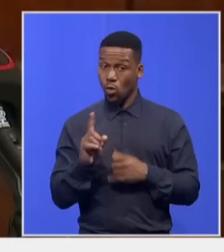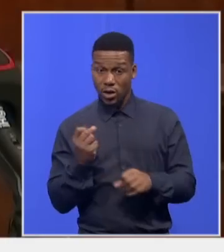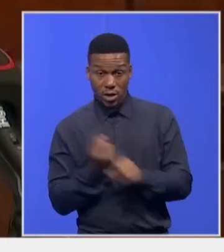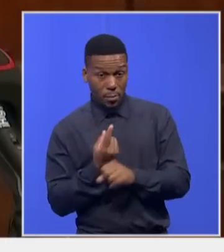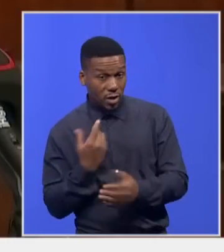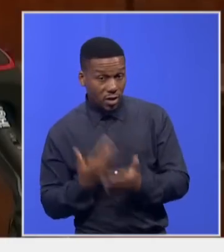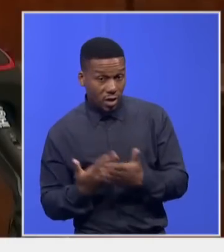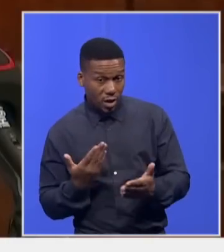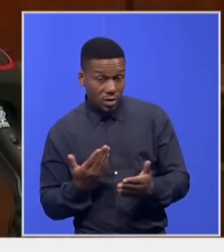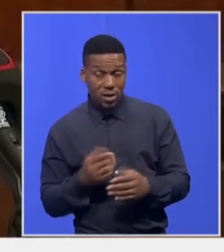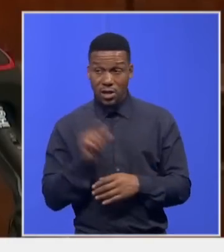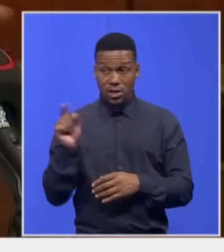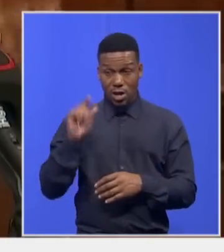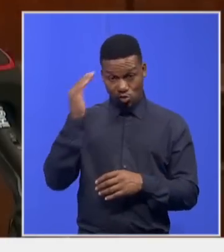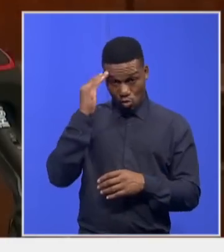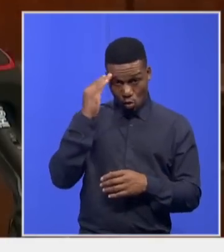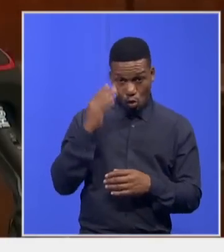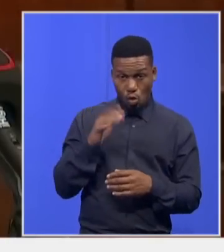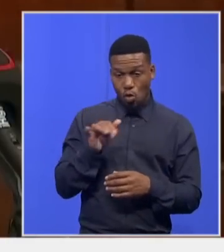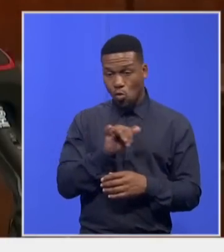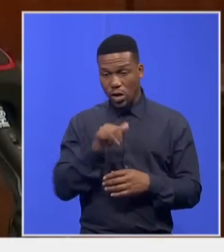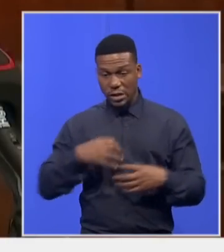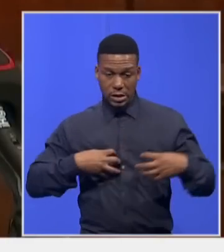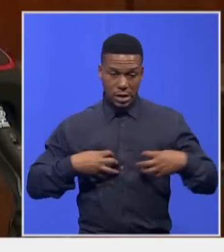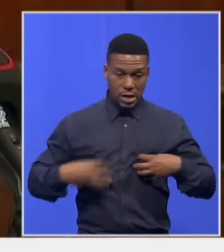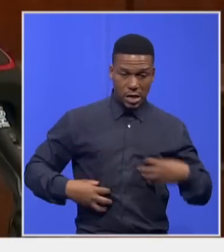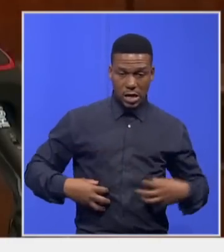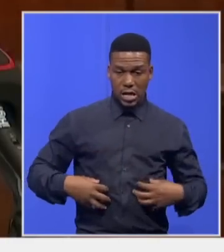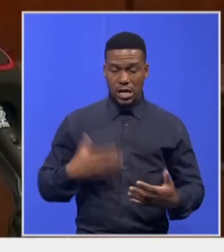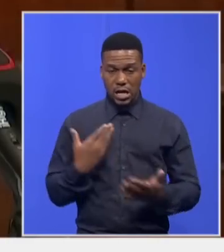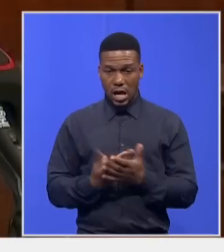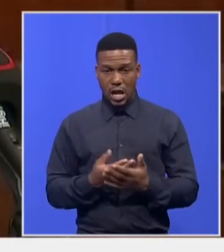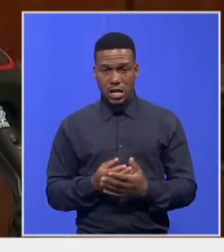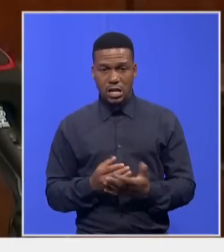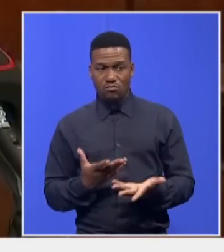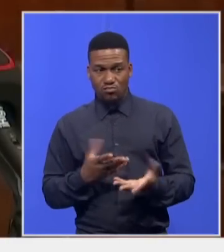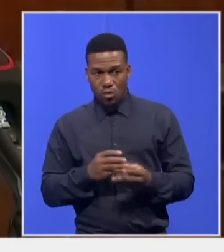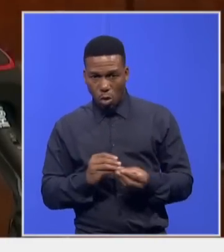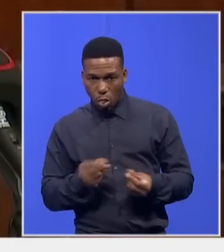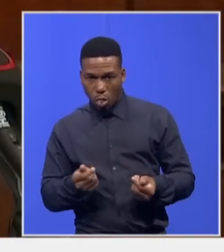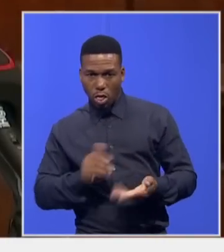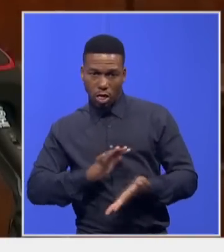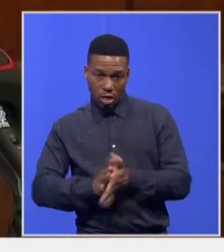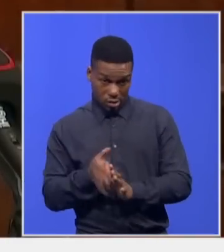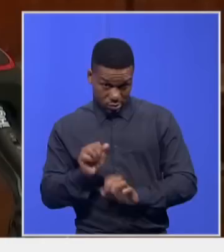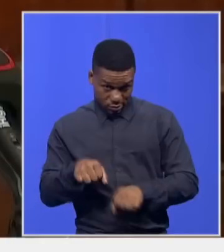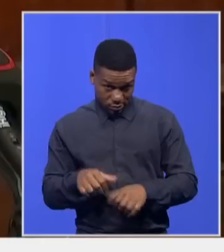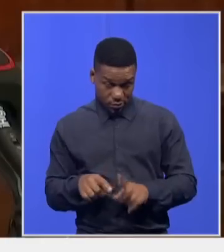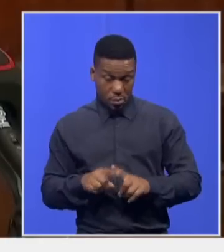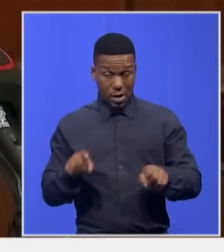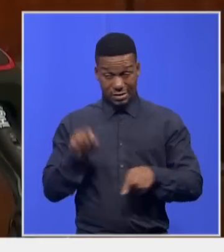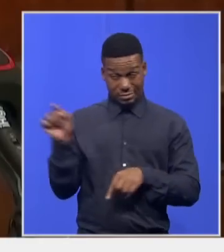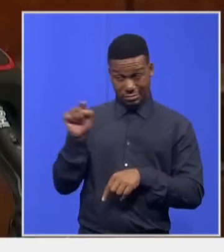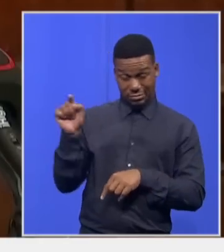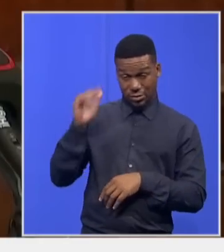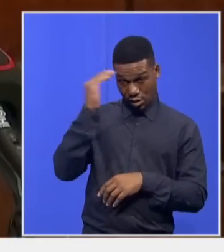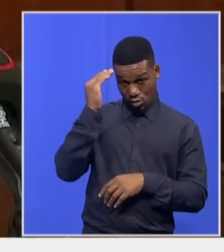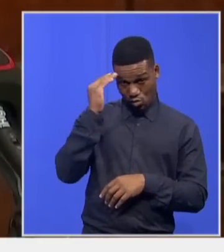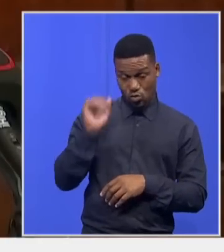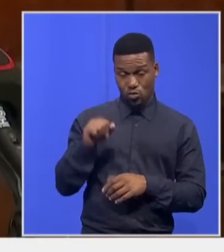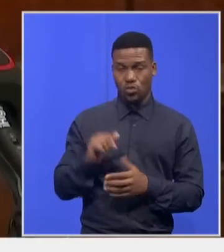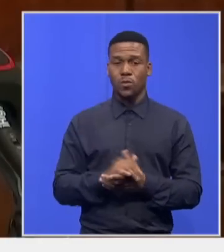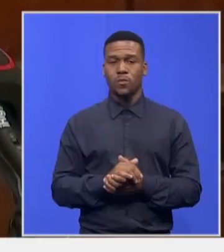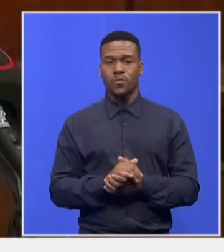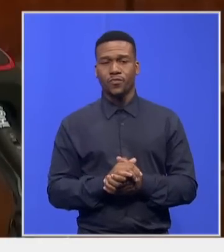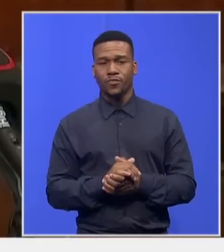components wears off. Of course, it's a function of your driving behavior and other things, but they know on average that